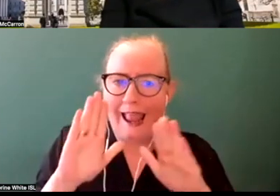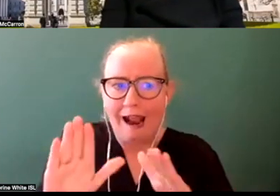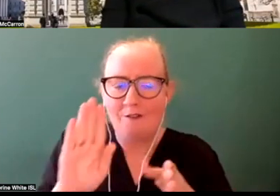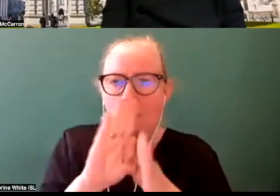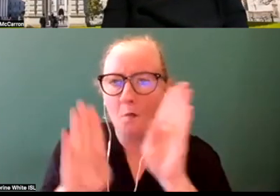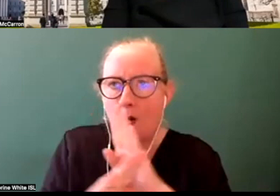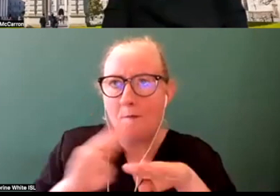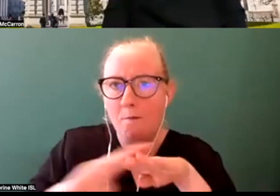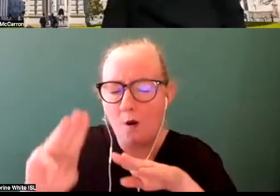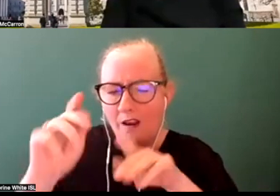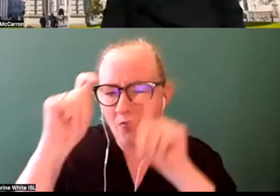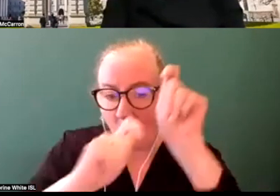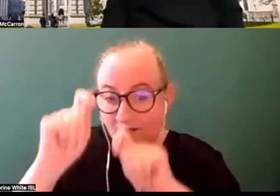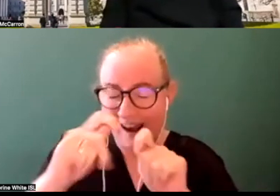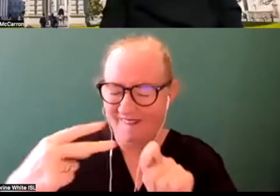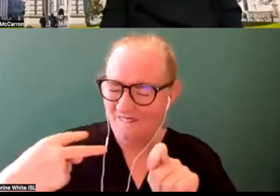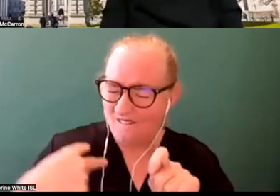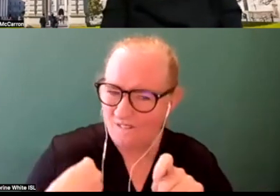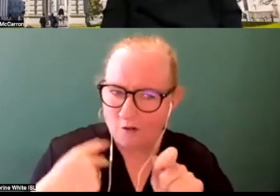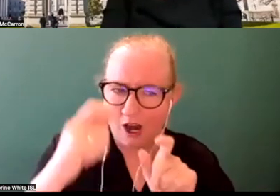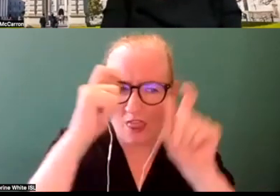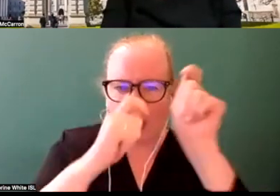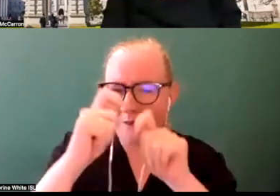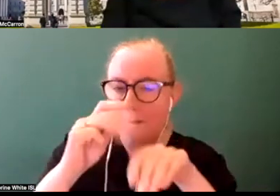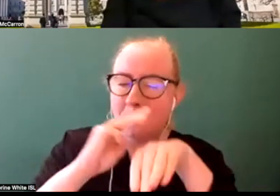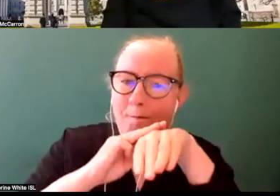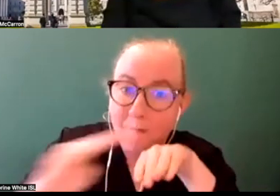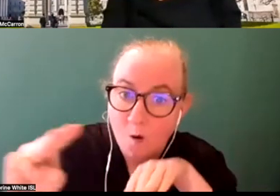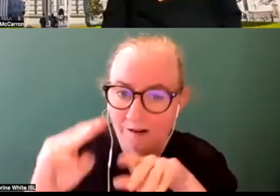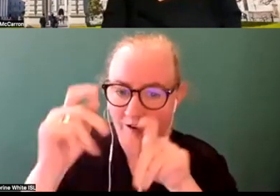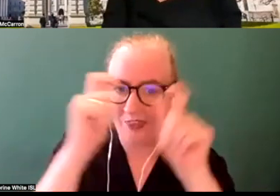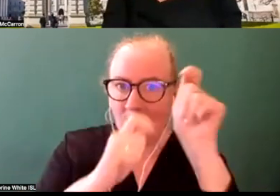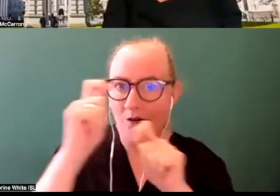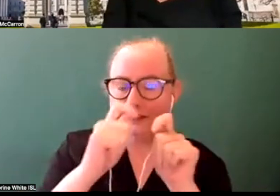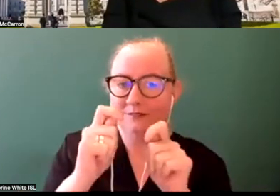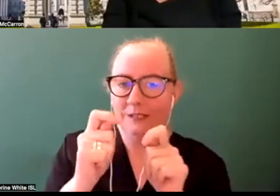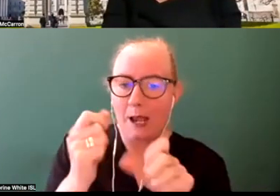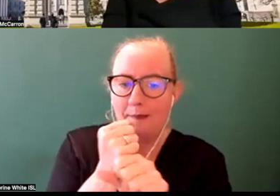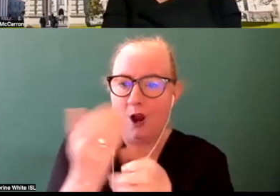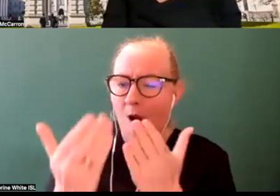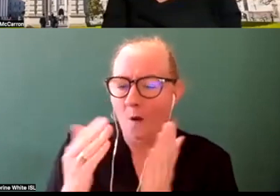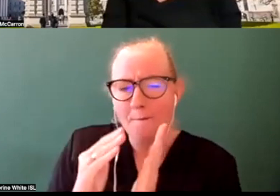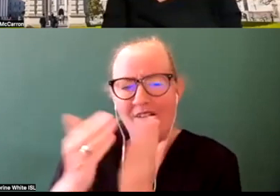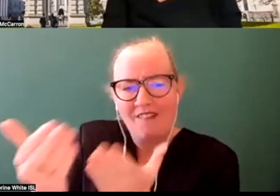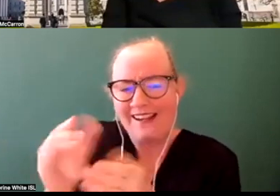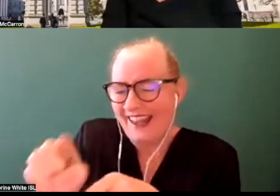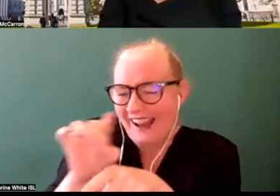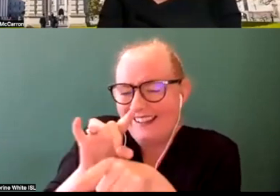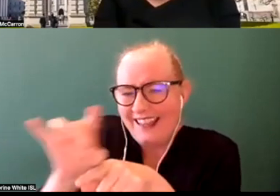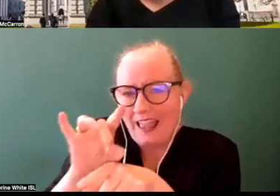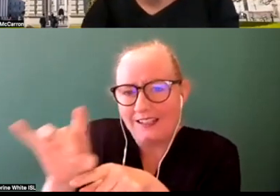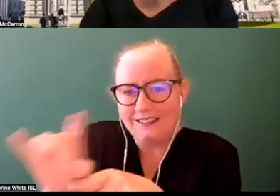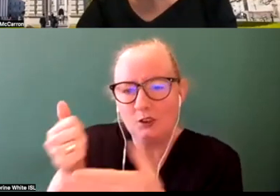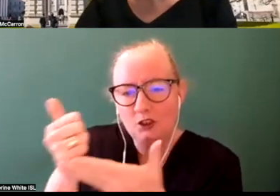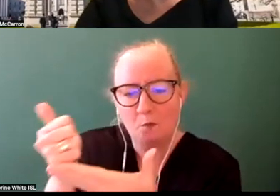thoughtful, and we're being very thoughtful, but much more thoughtful about how do we provide those kinds of supports as well.